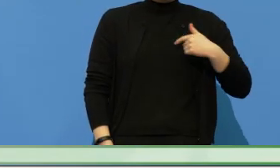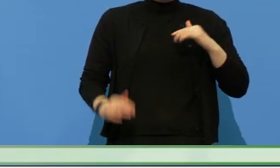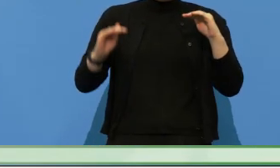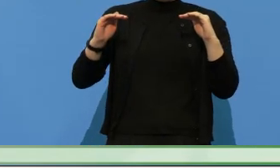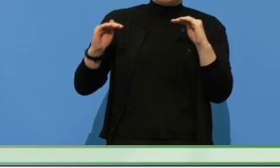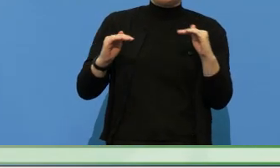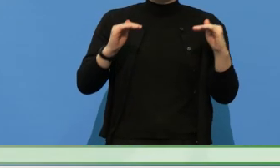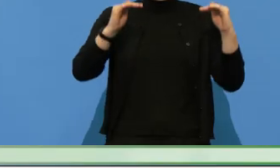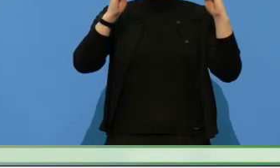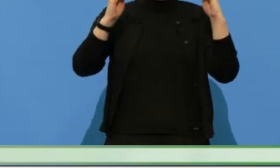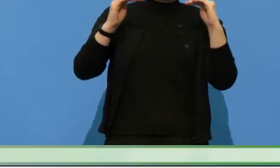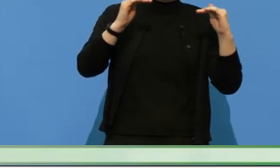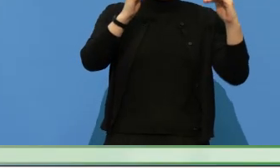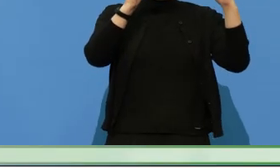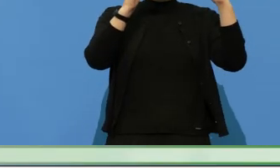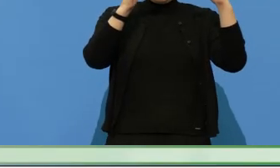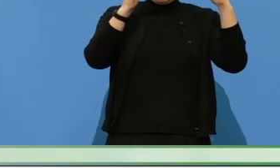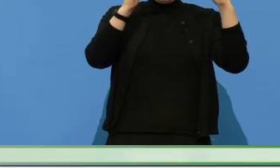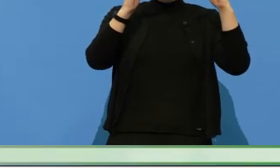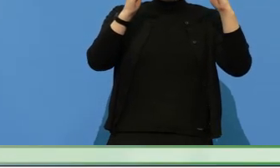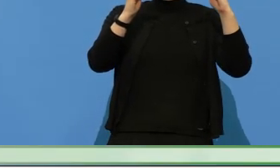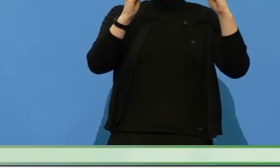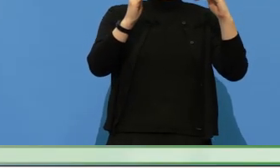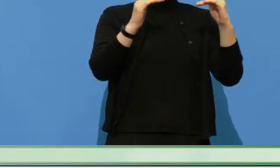switch into inclusive design 2.0 version.